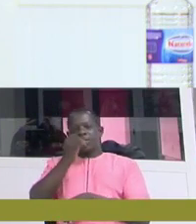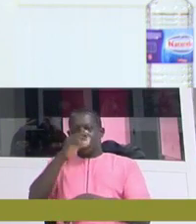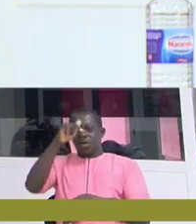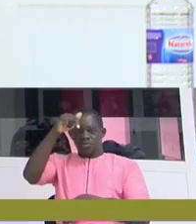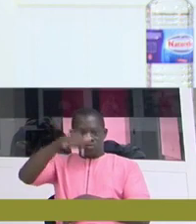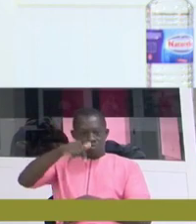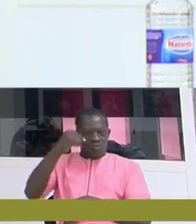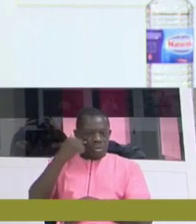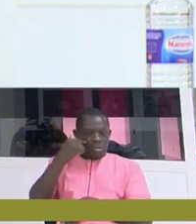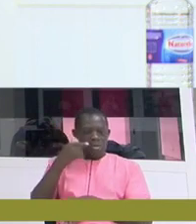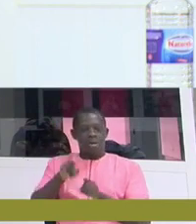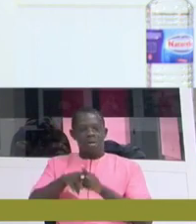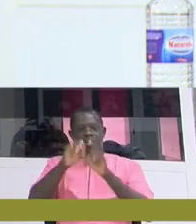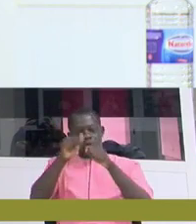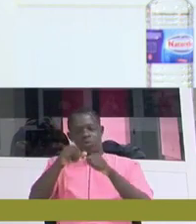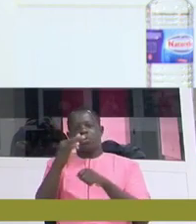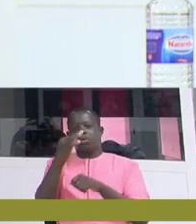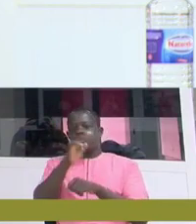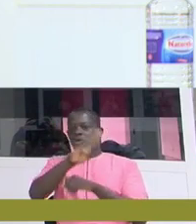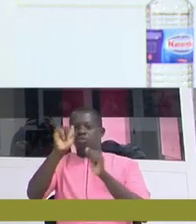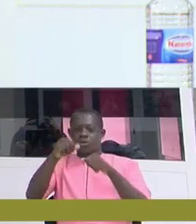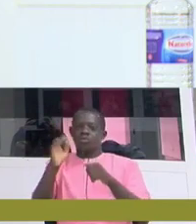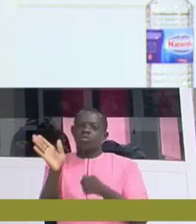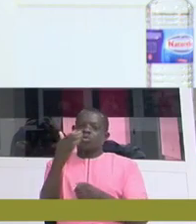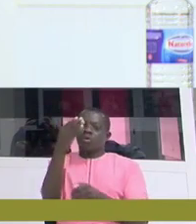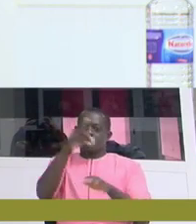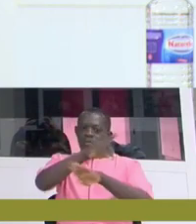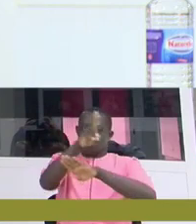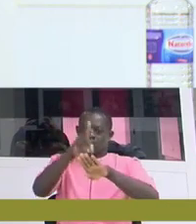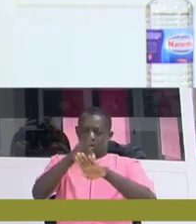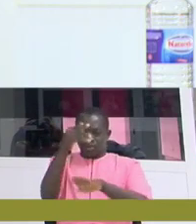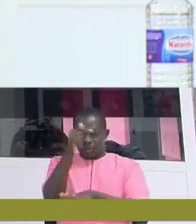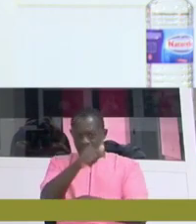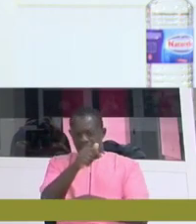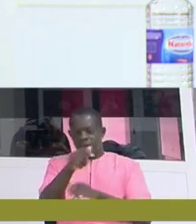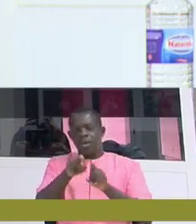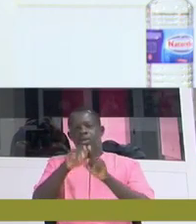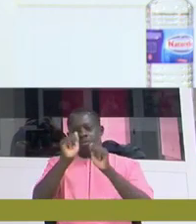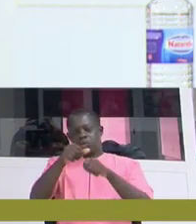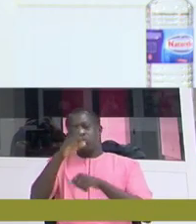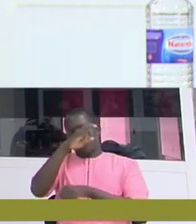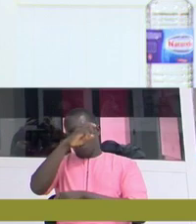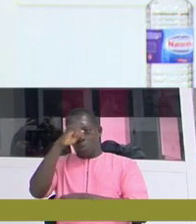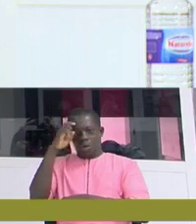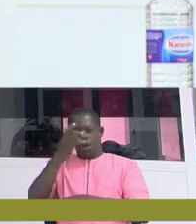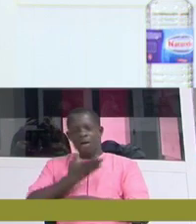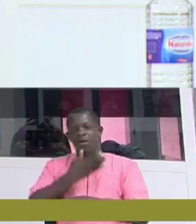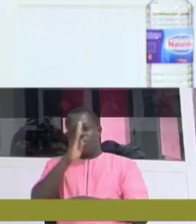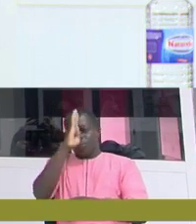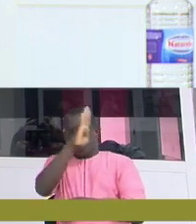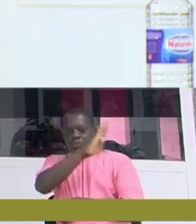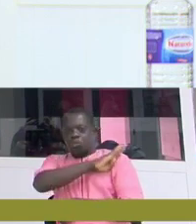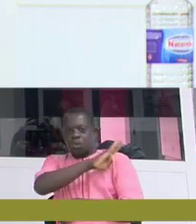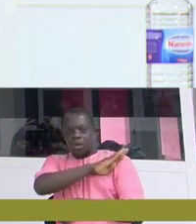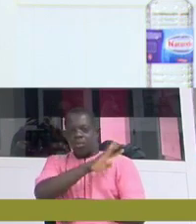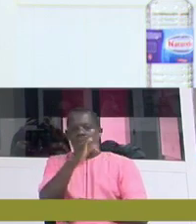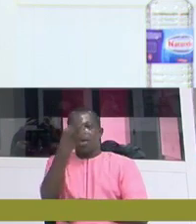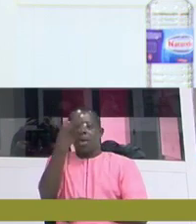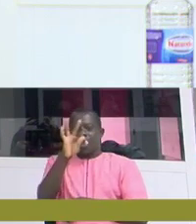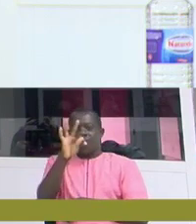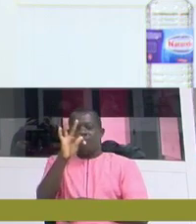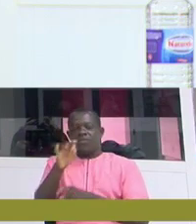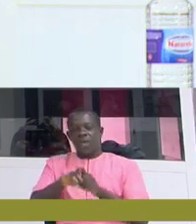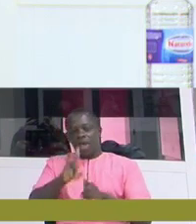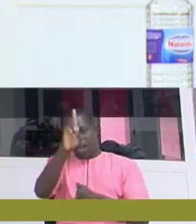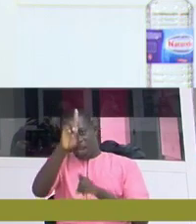said to him, really? Binti tanoje. Today I will not go there. But imbedo kolek biyamule. Because I'm working in Biam. Ningala sonta next